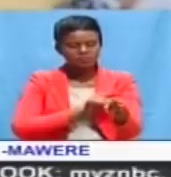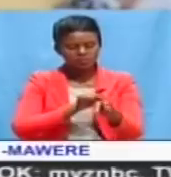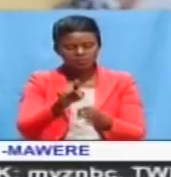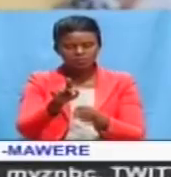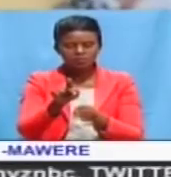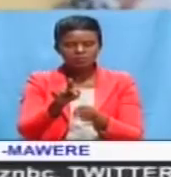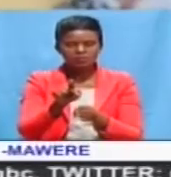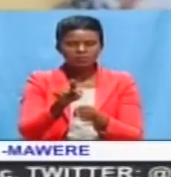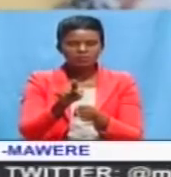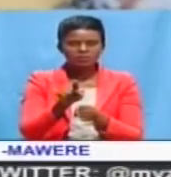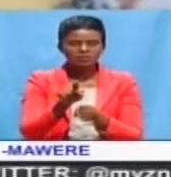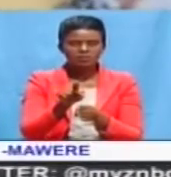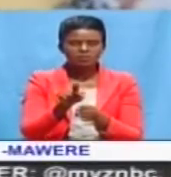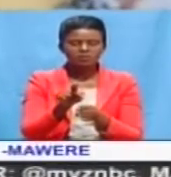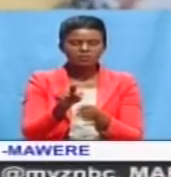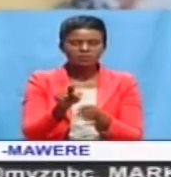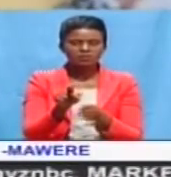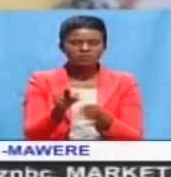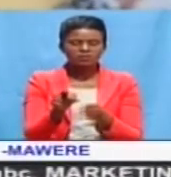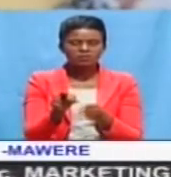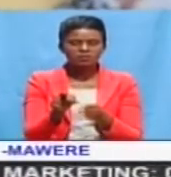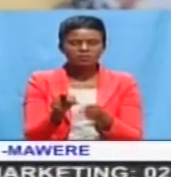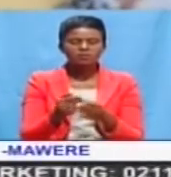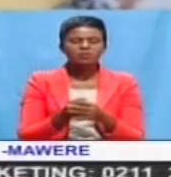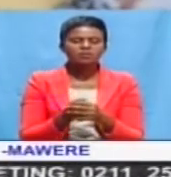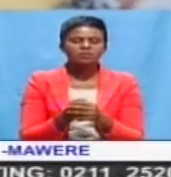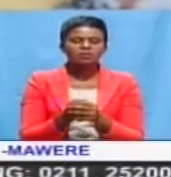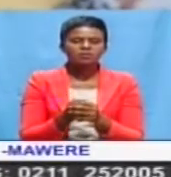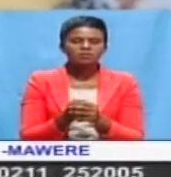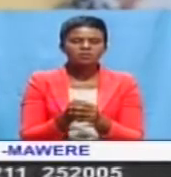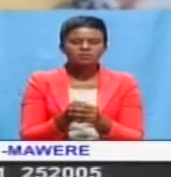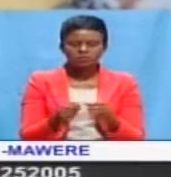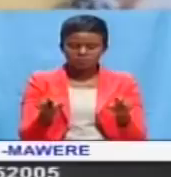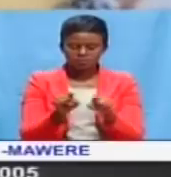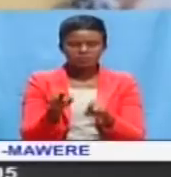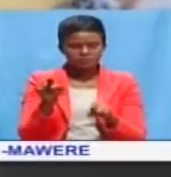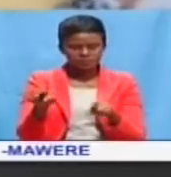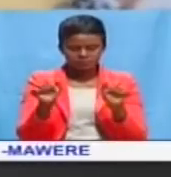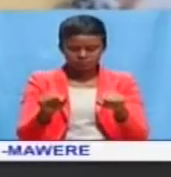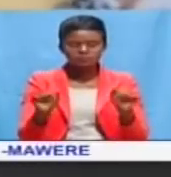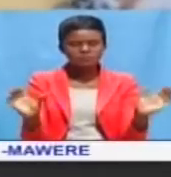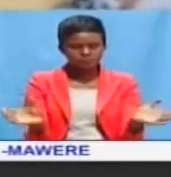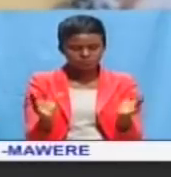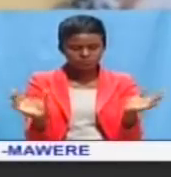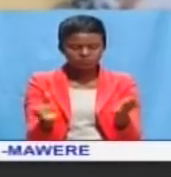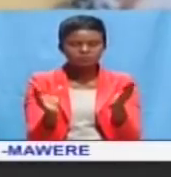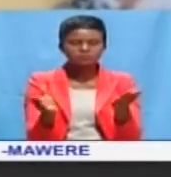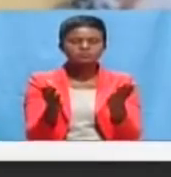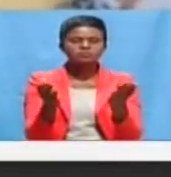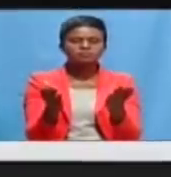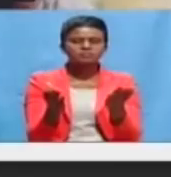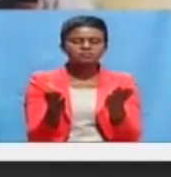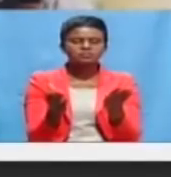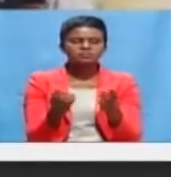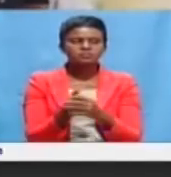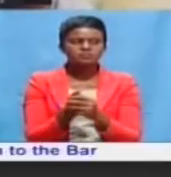through training and mentorship of midwives. This will promote best midwifery